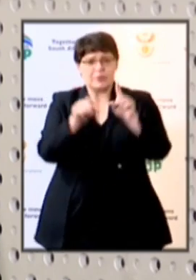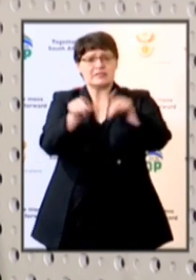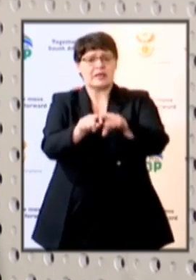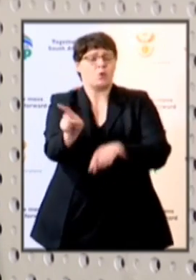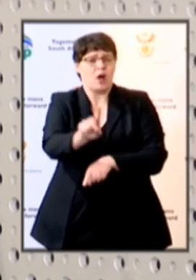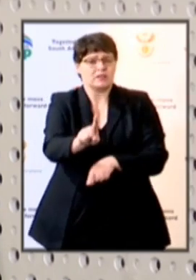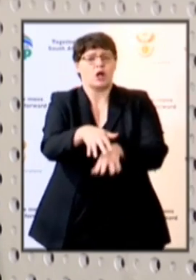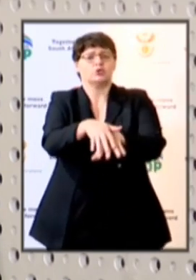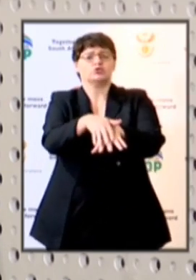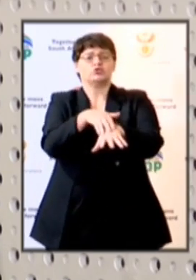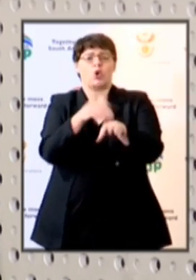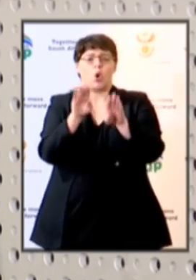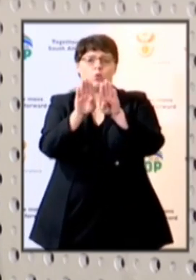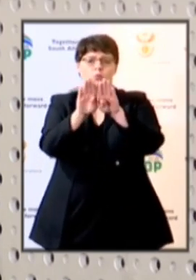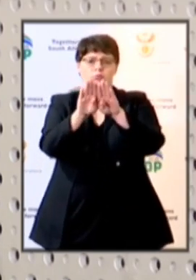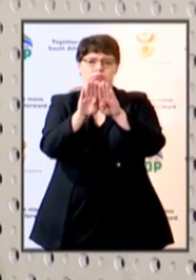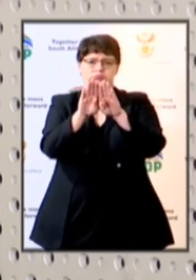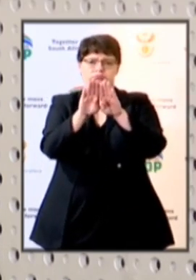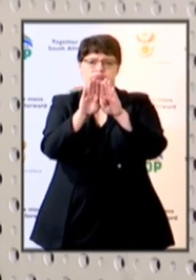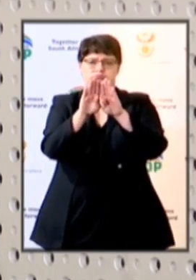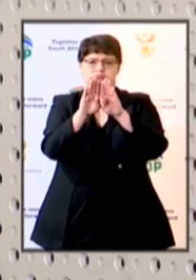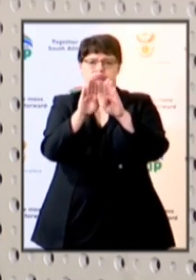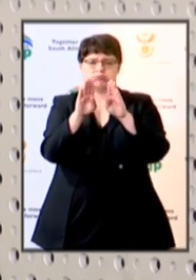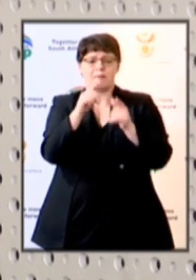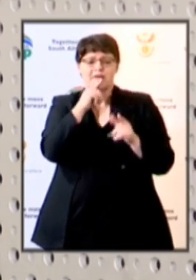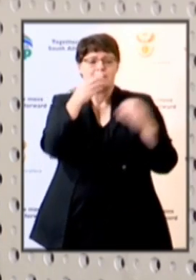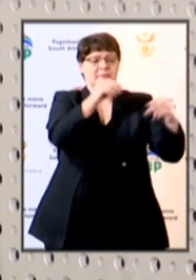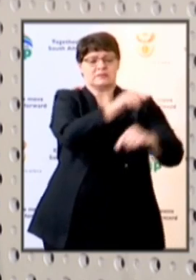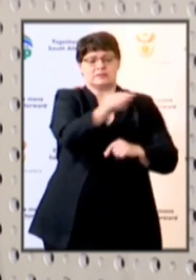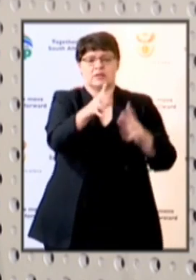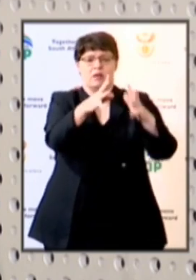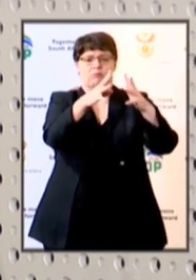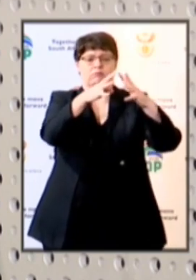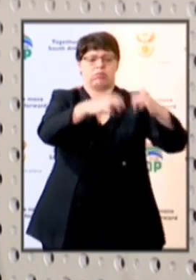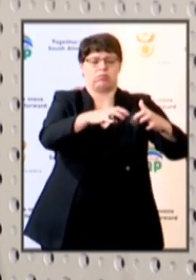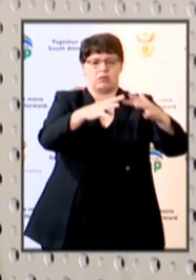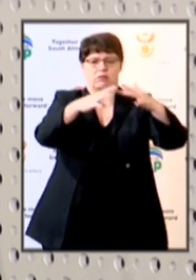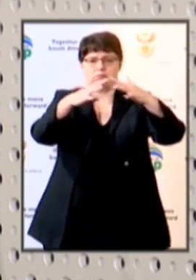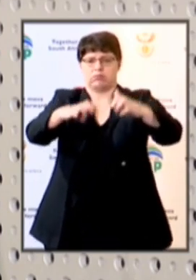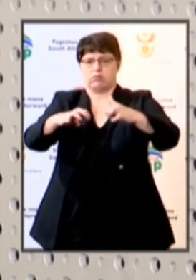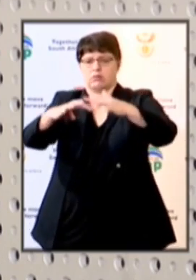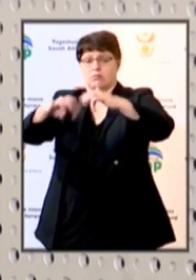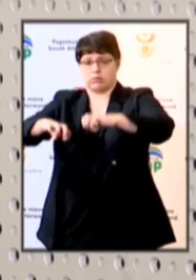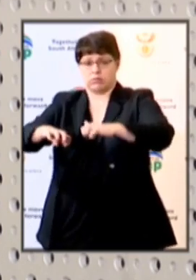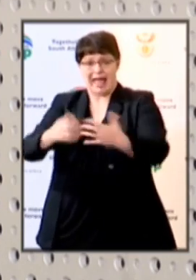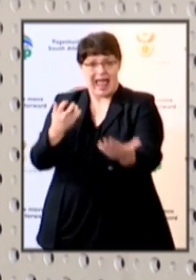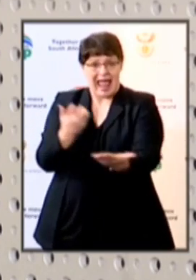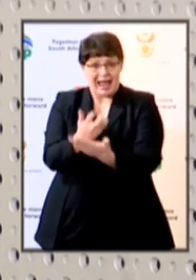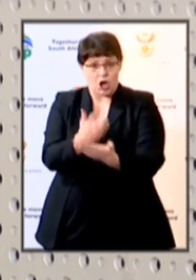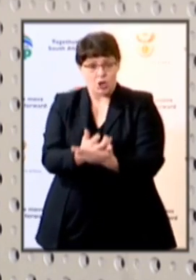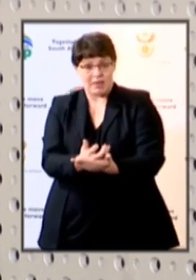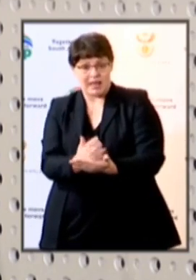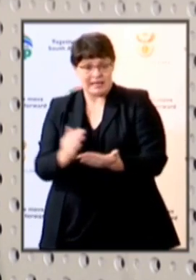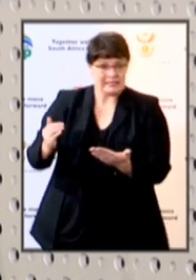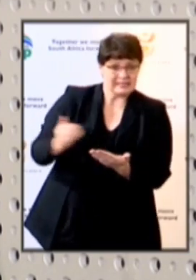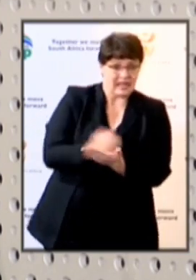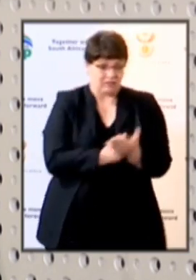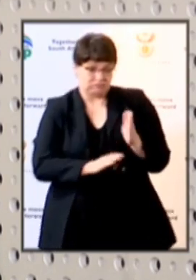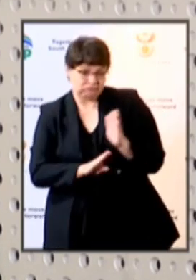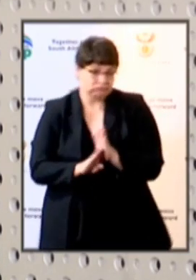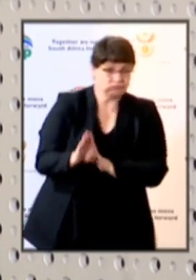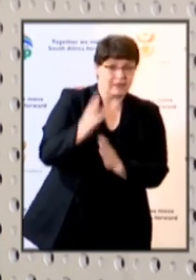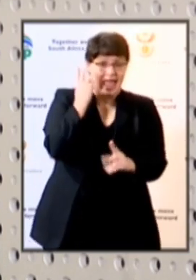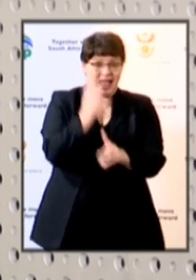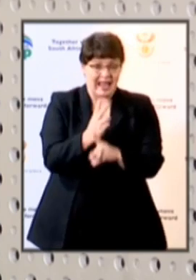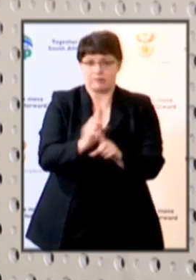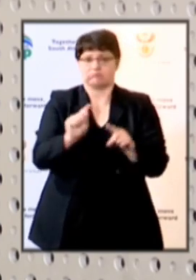will not be able to continue. We know that, we recognize that, it's real. So we must move forward, but we must